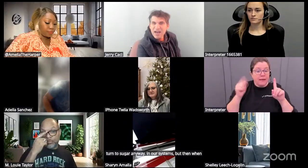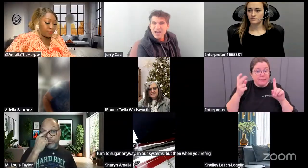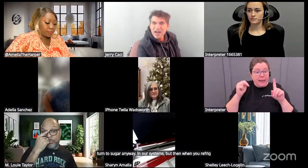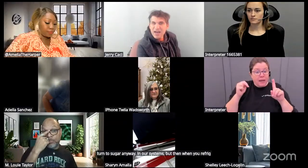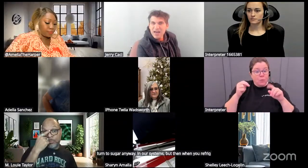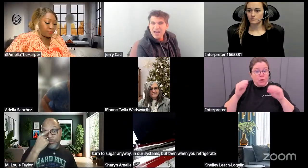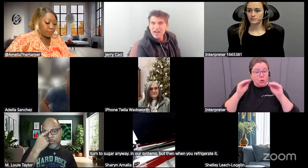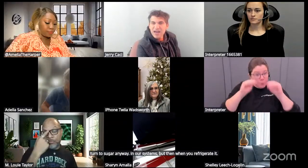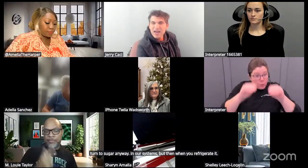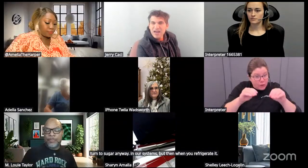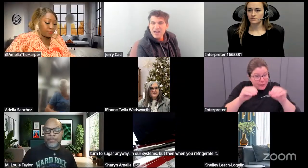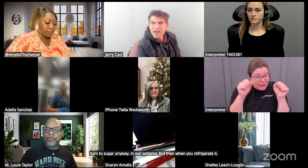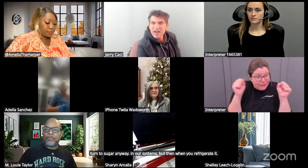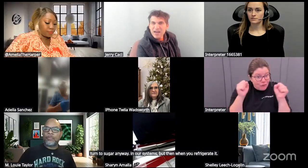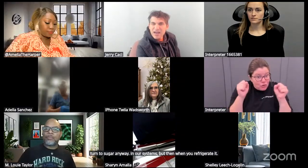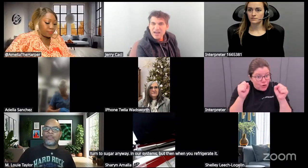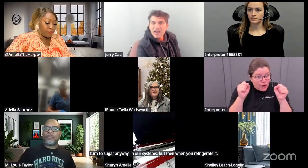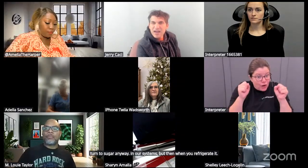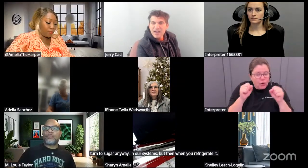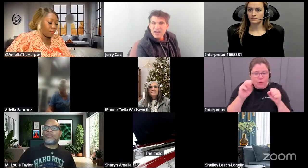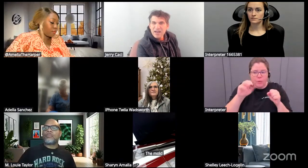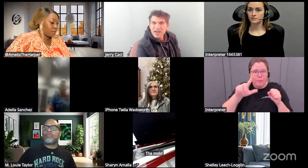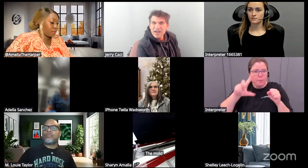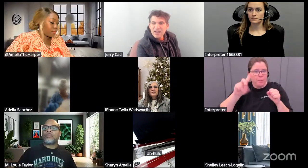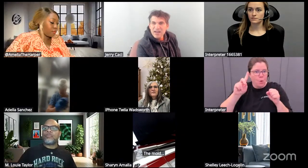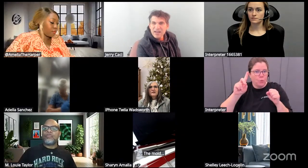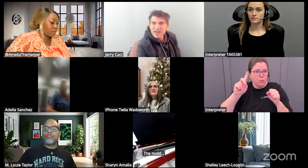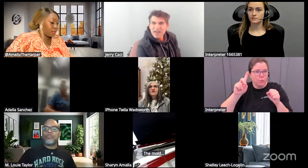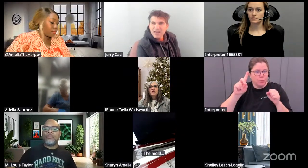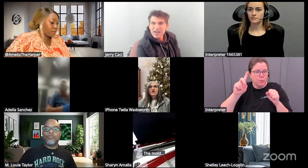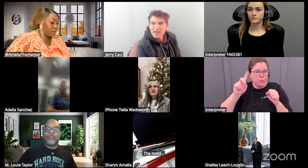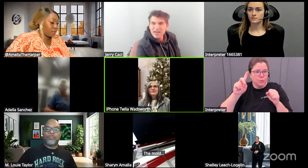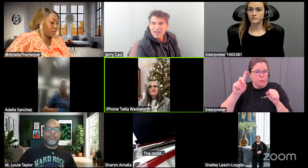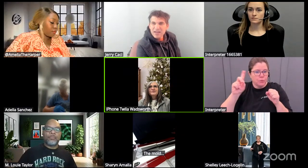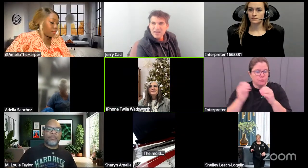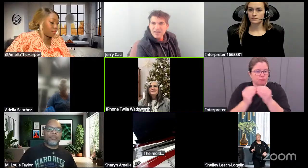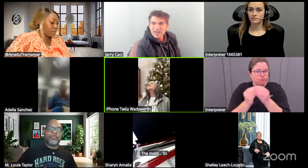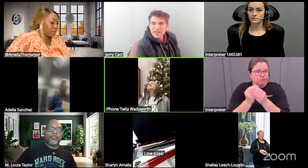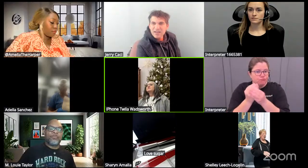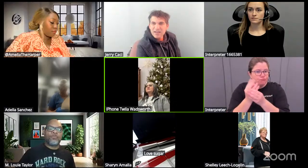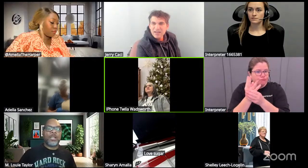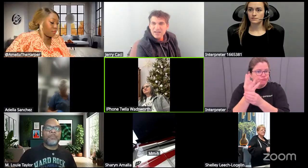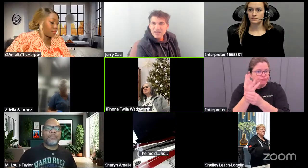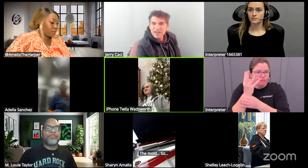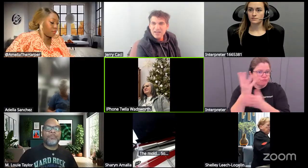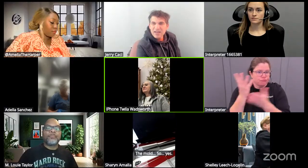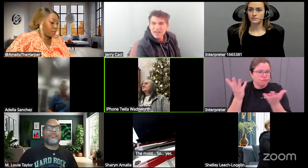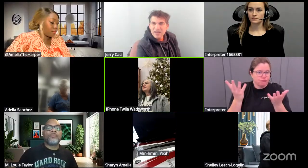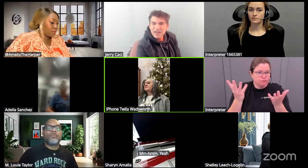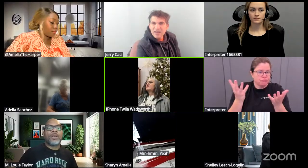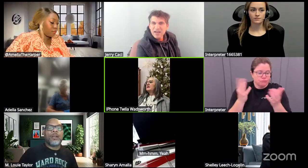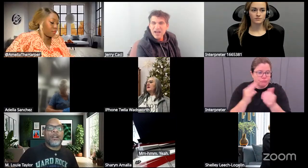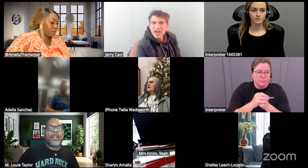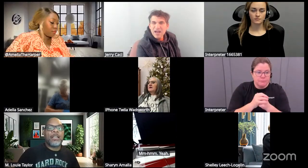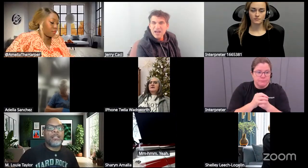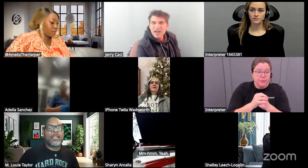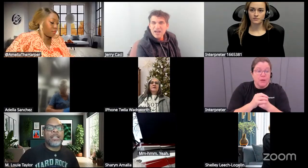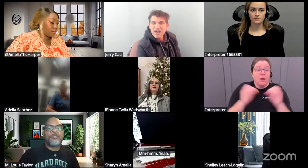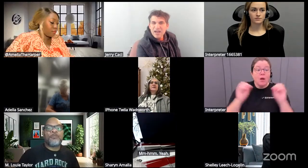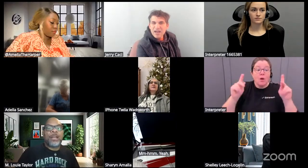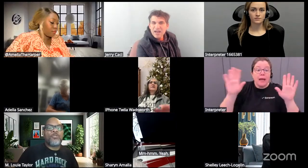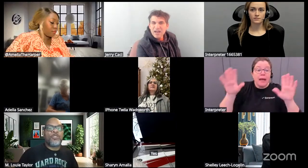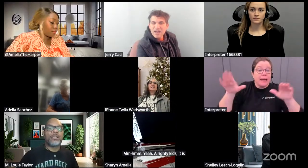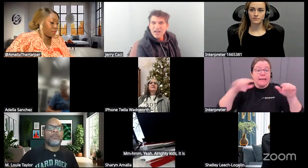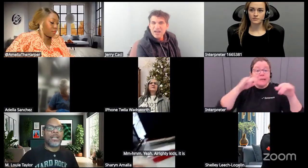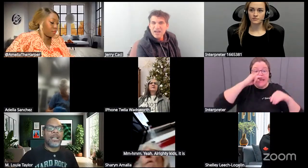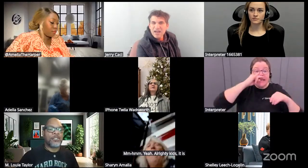refrigerate it, the mold. a lot of So sugar mhm. yes, Yeah. All right, yes. kids, it is